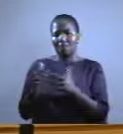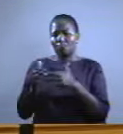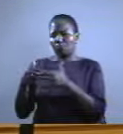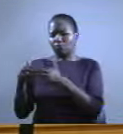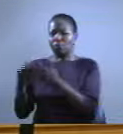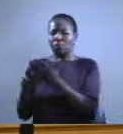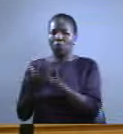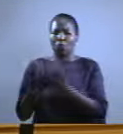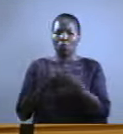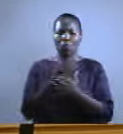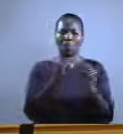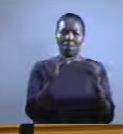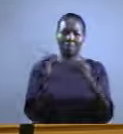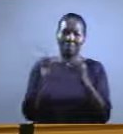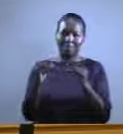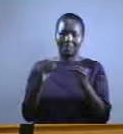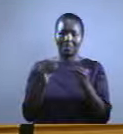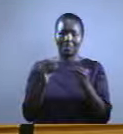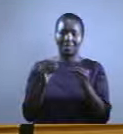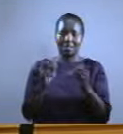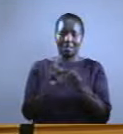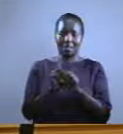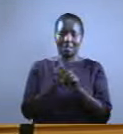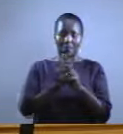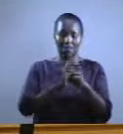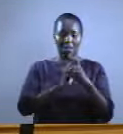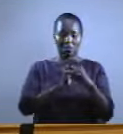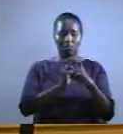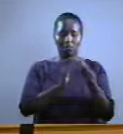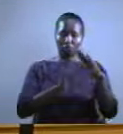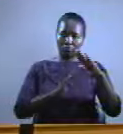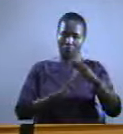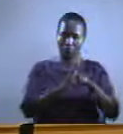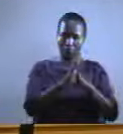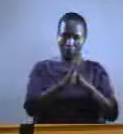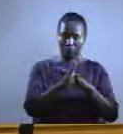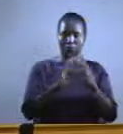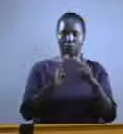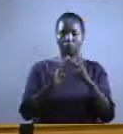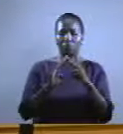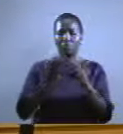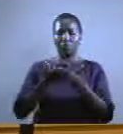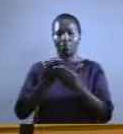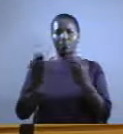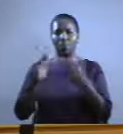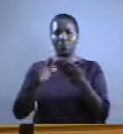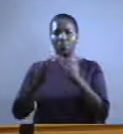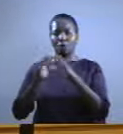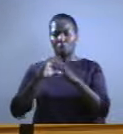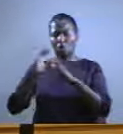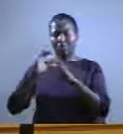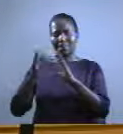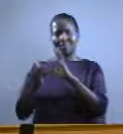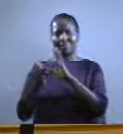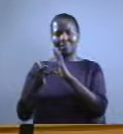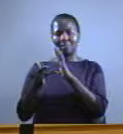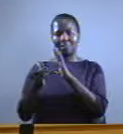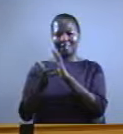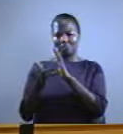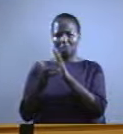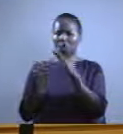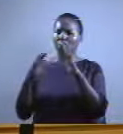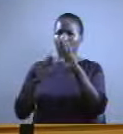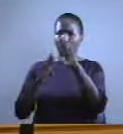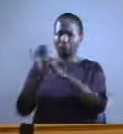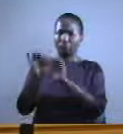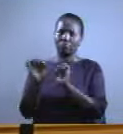an improvement of our transportation infrastructure, and a liberalization of our communication sector. Whilst we